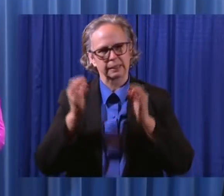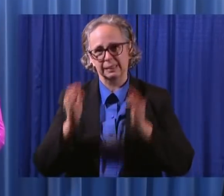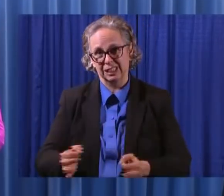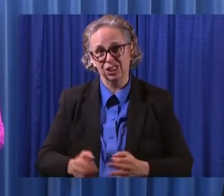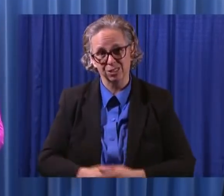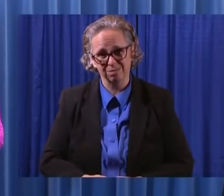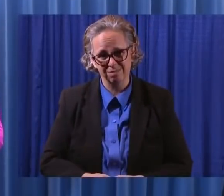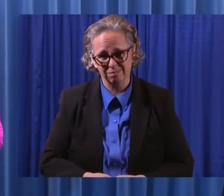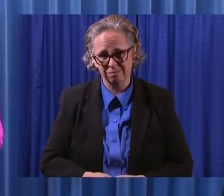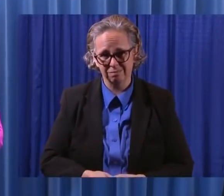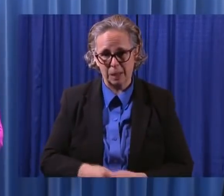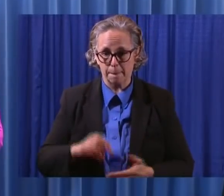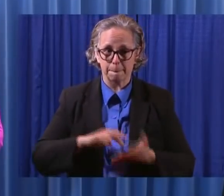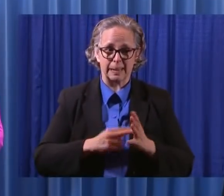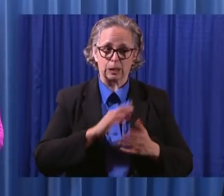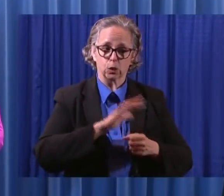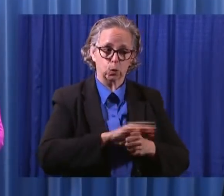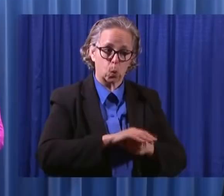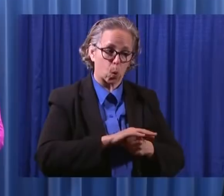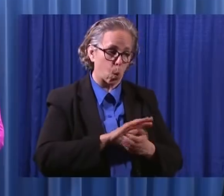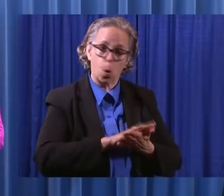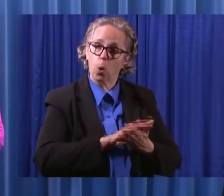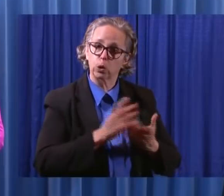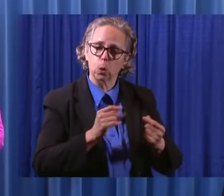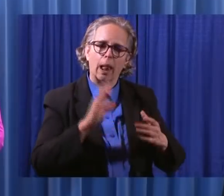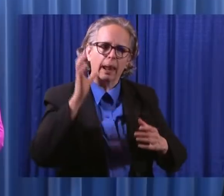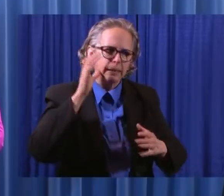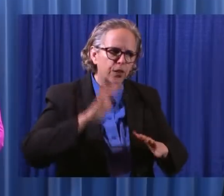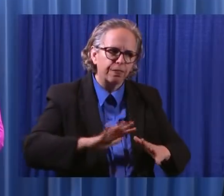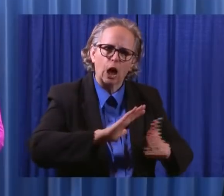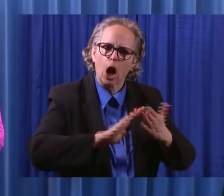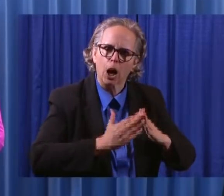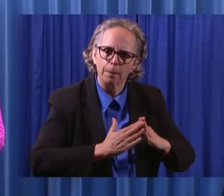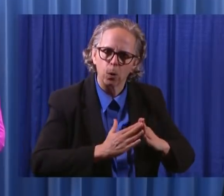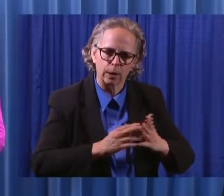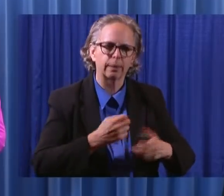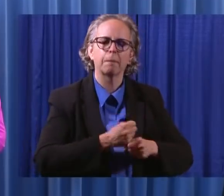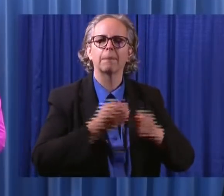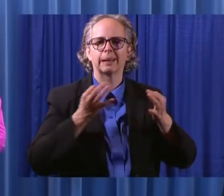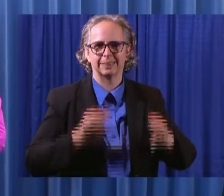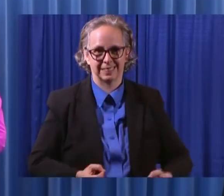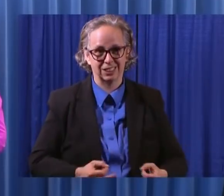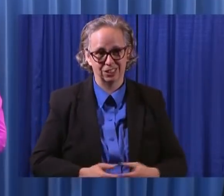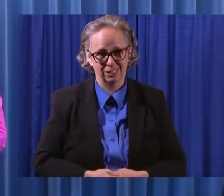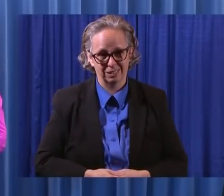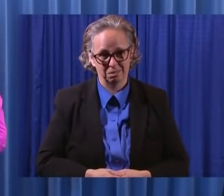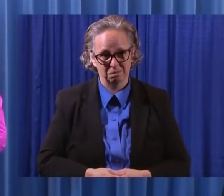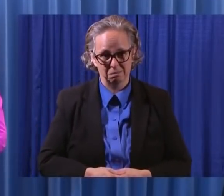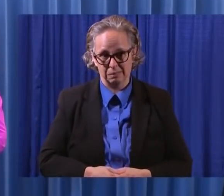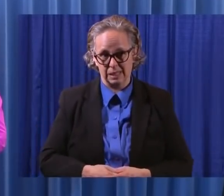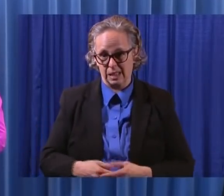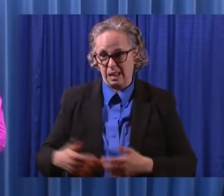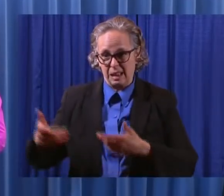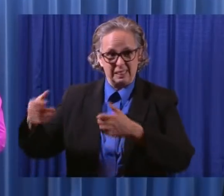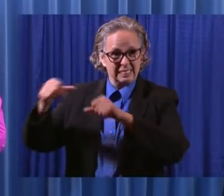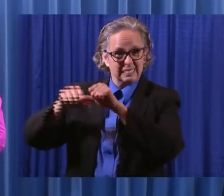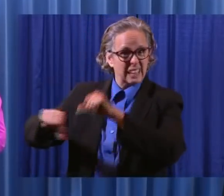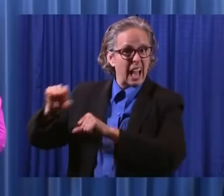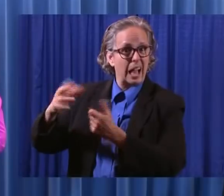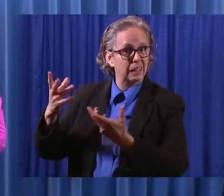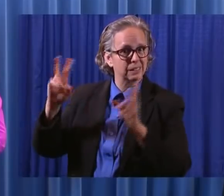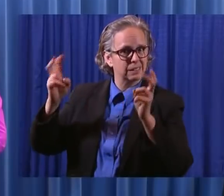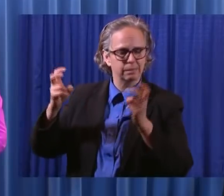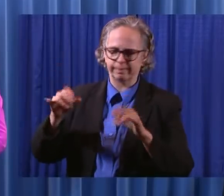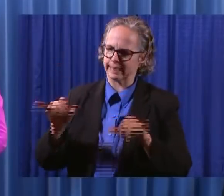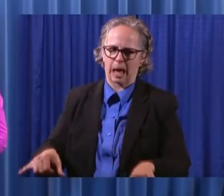flexibility. The science doesn't change. The virus is still with us. And I trust